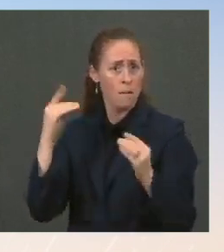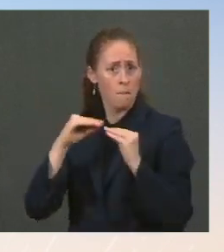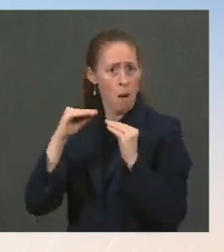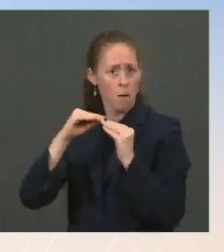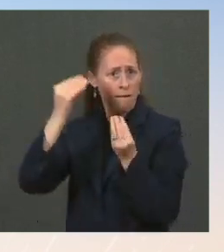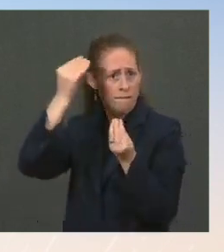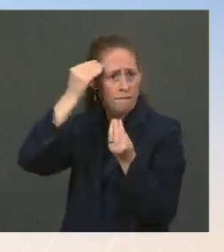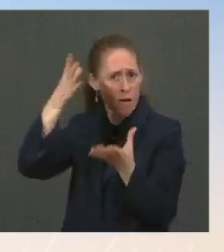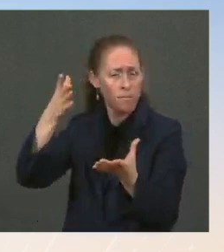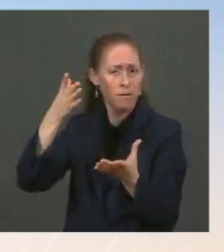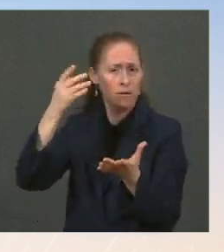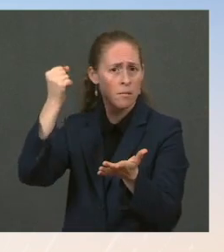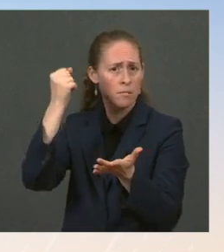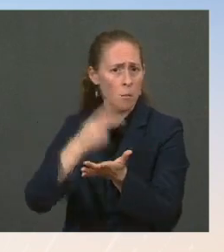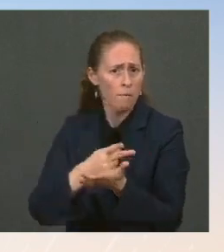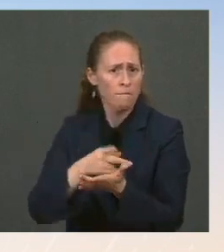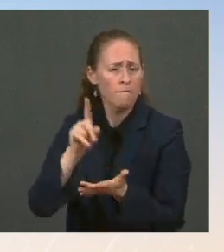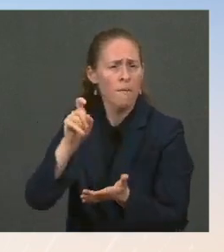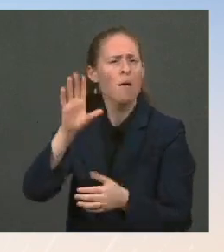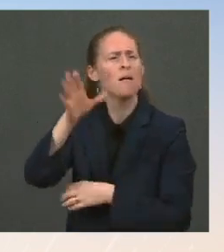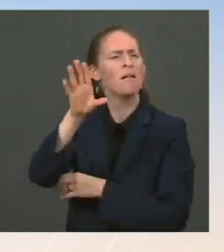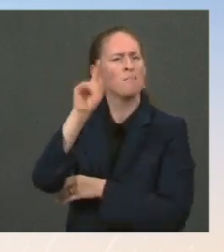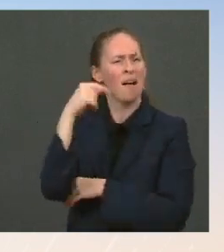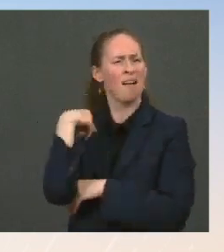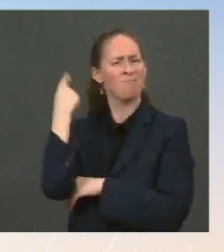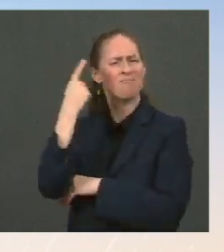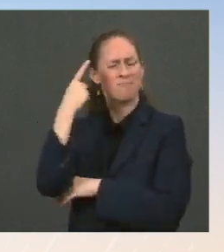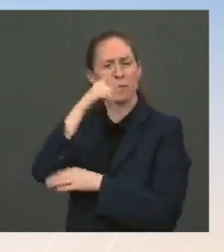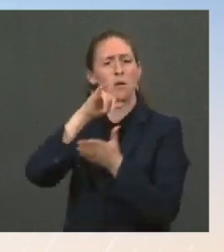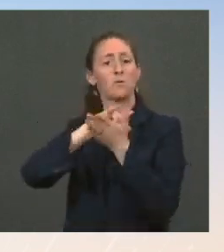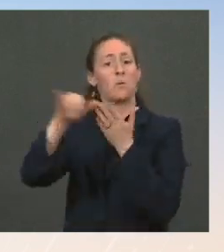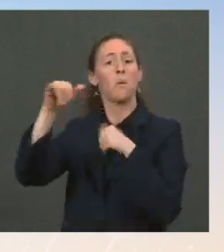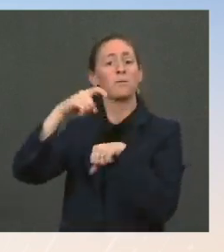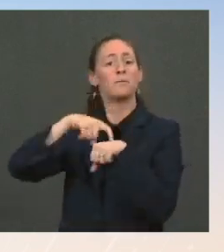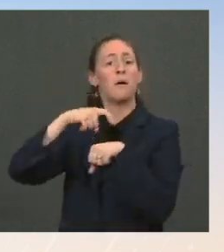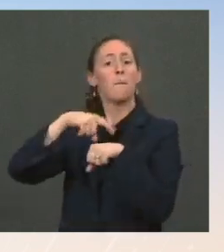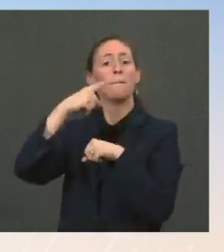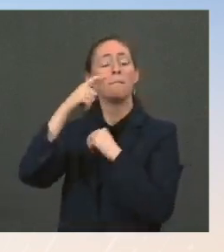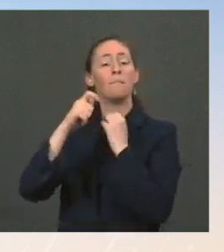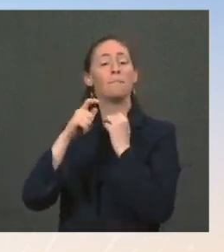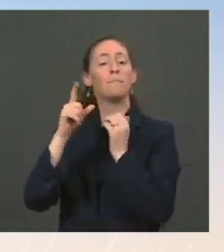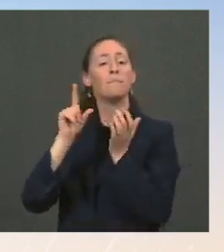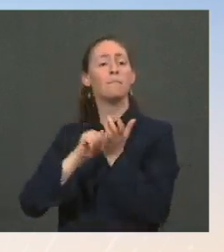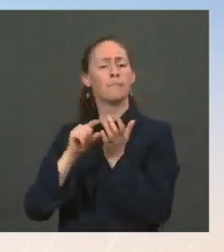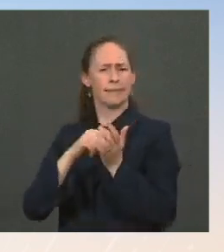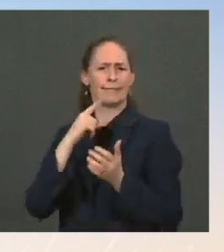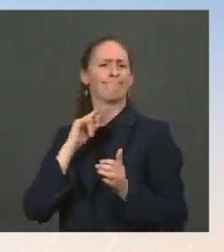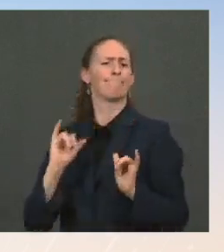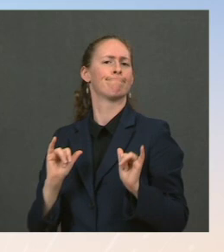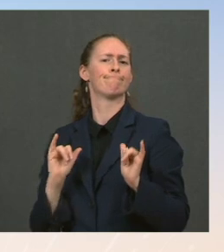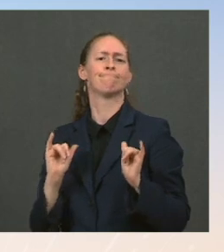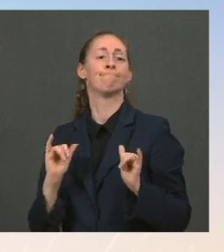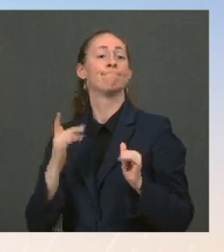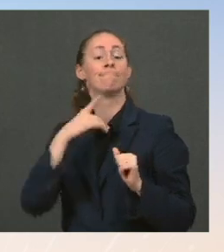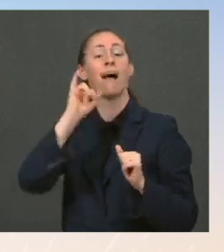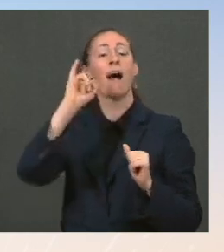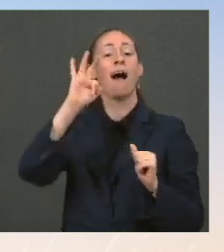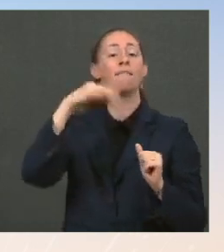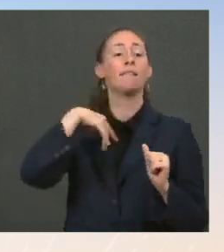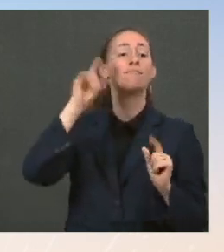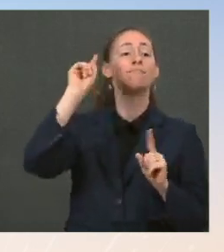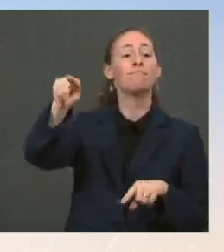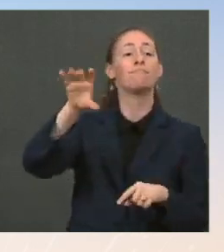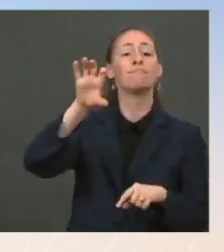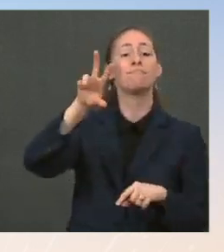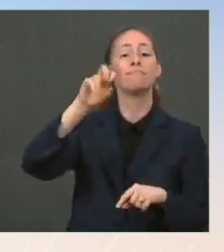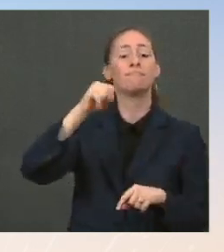written about this, and the New York Times is saying that one of the problems even in going to places like CVS to get a test